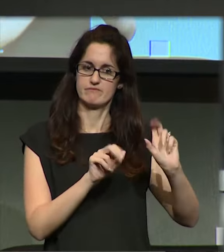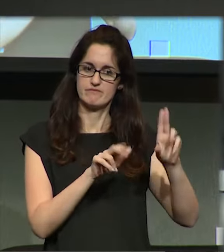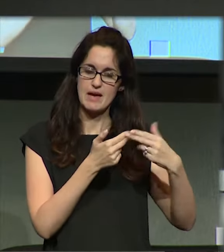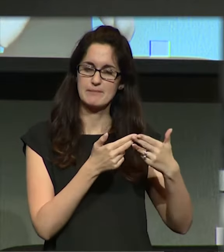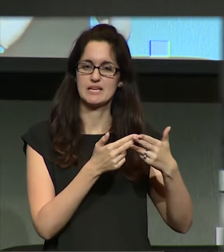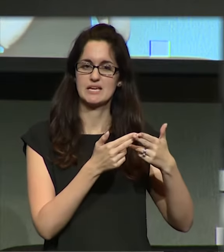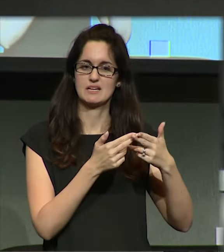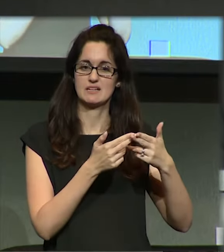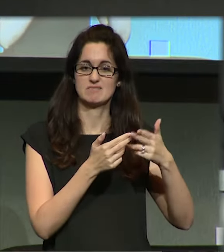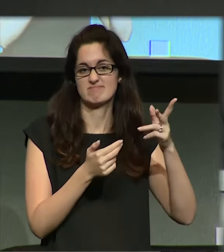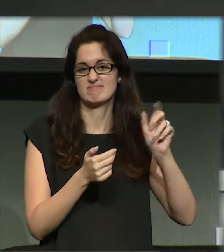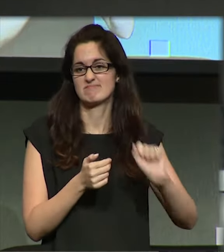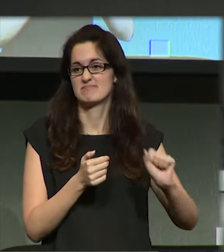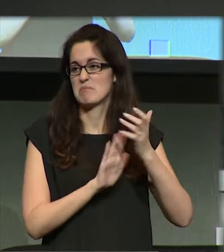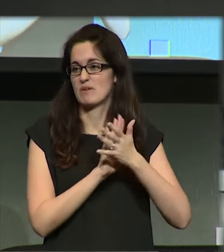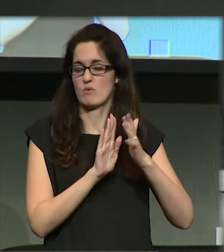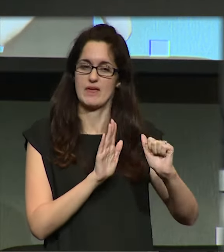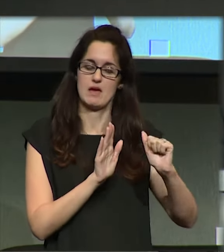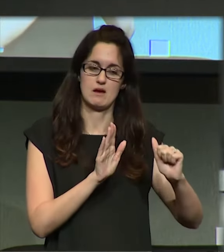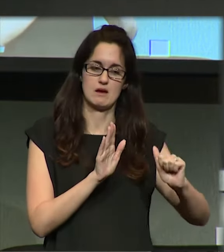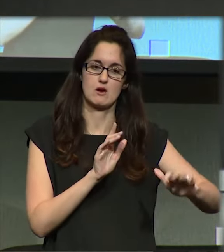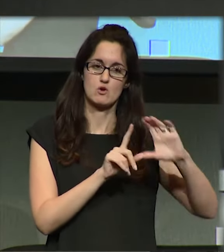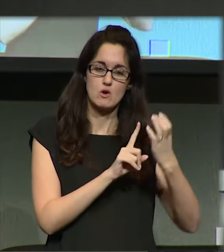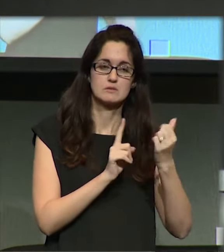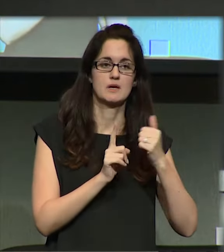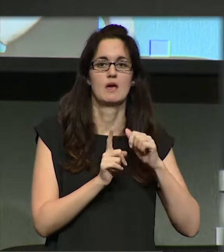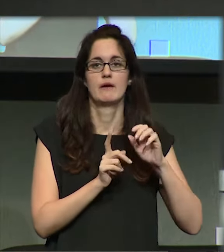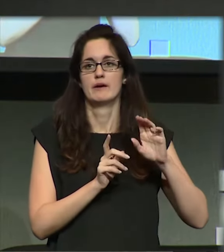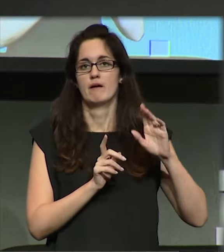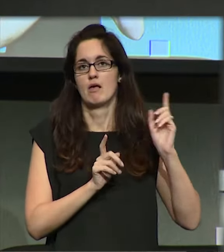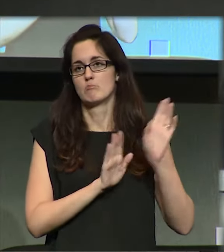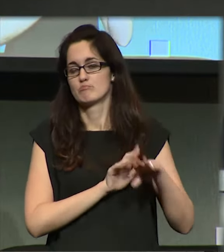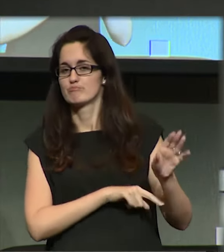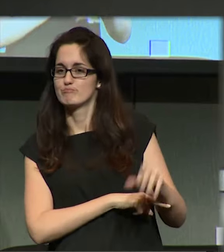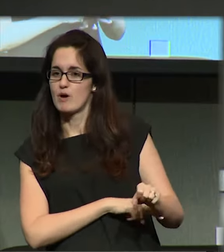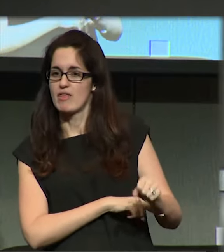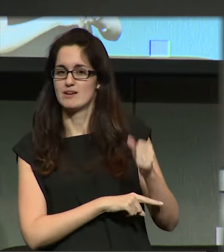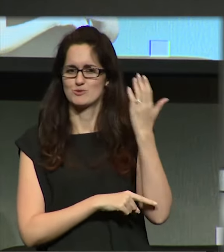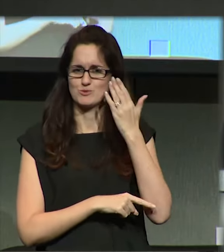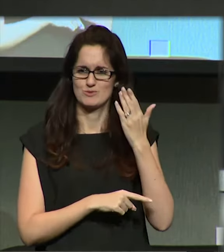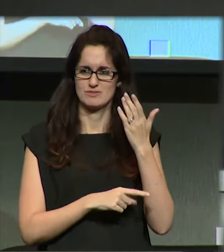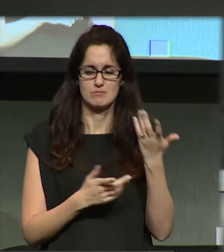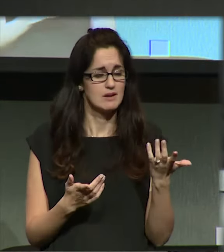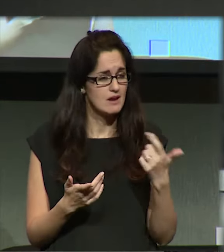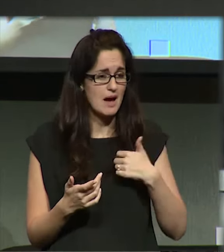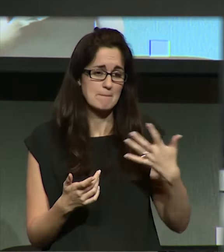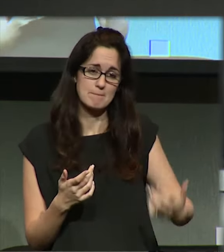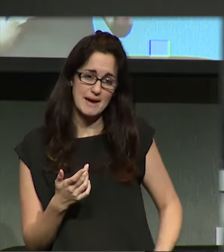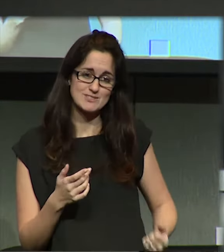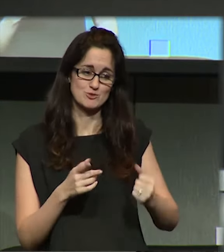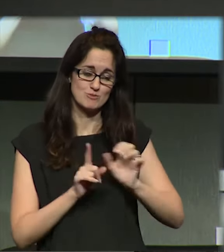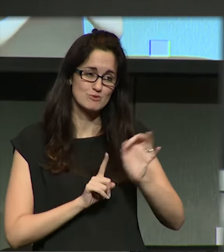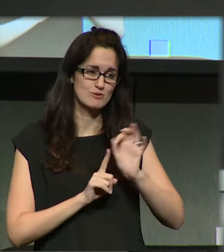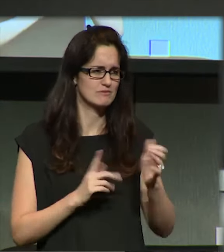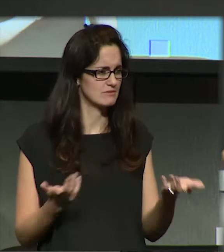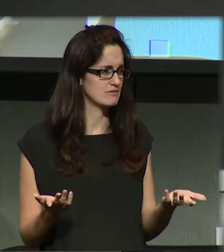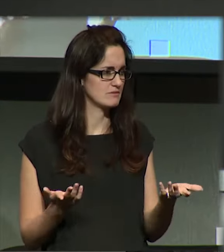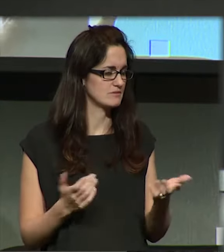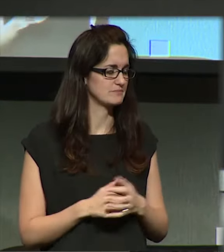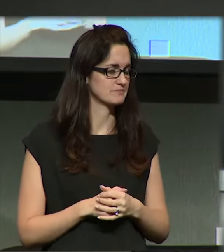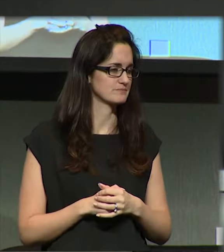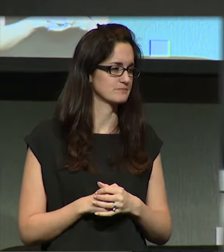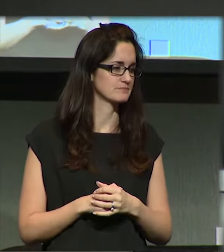chronically truant or disengaged from school. And I'm paid to be in that relationship. Does that make sense? I want to